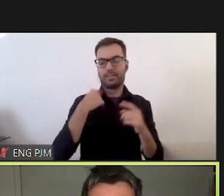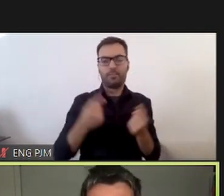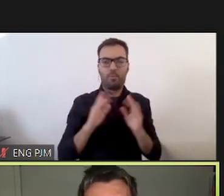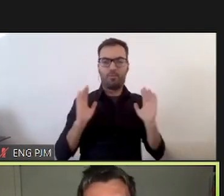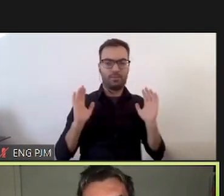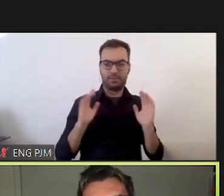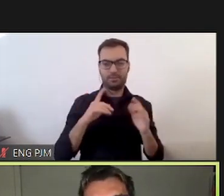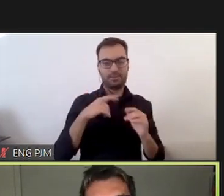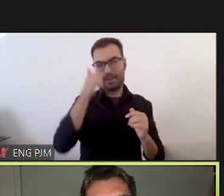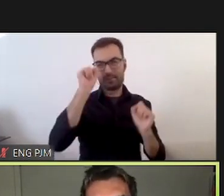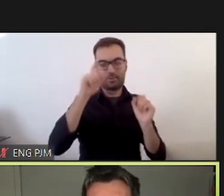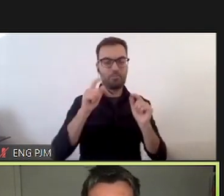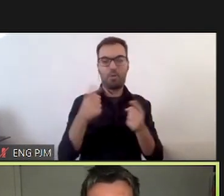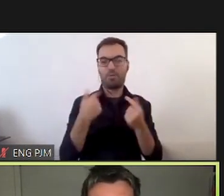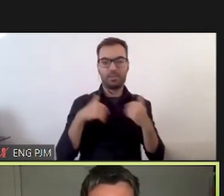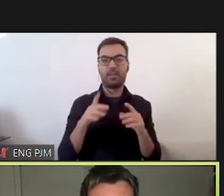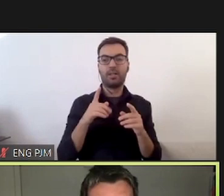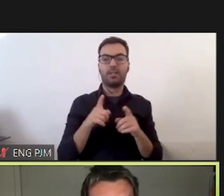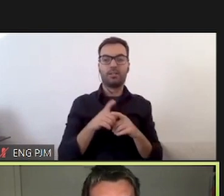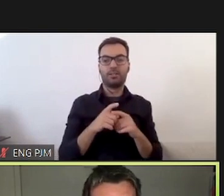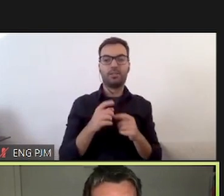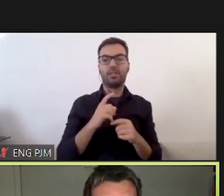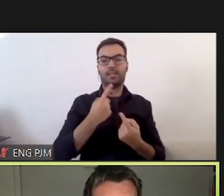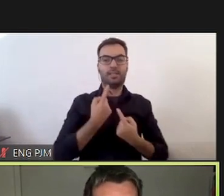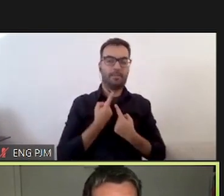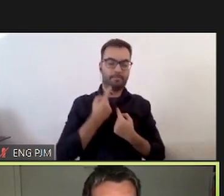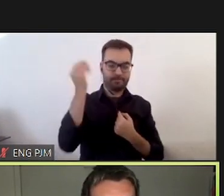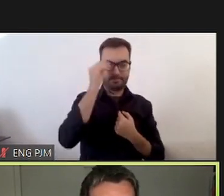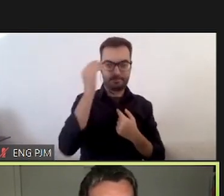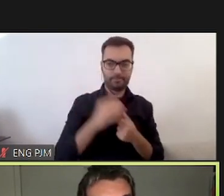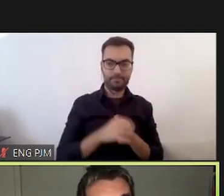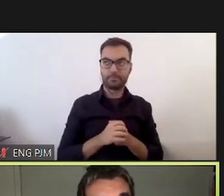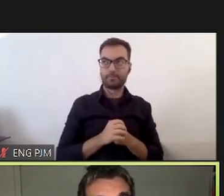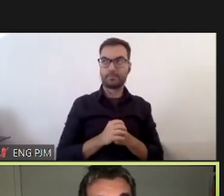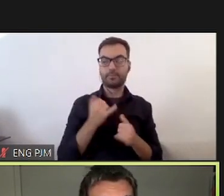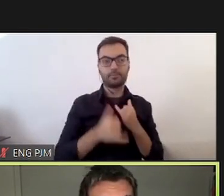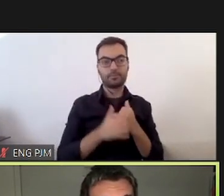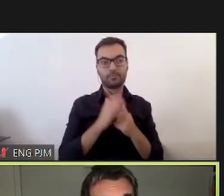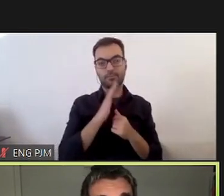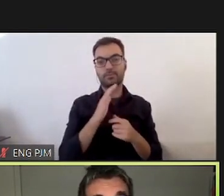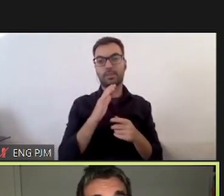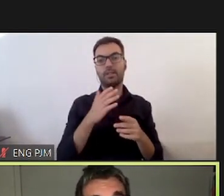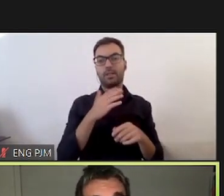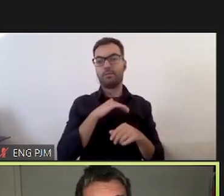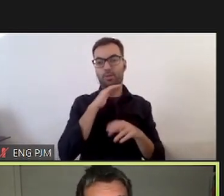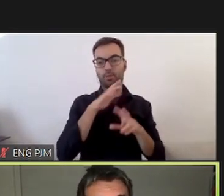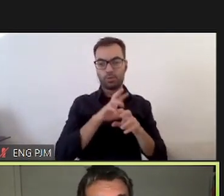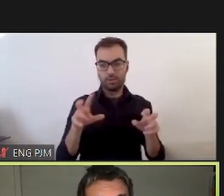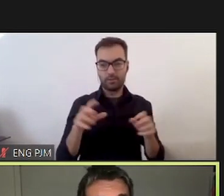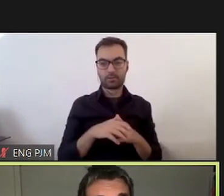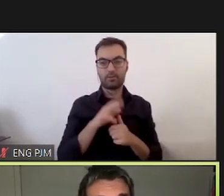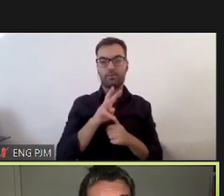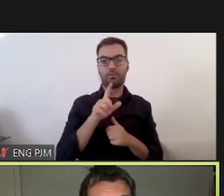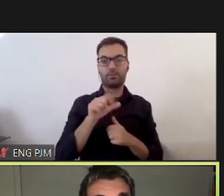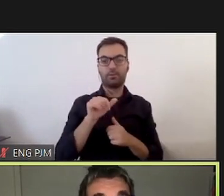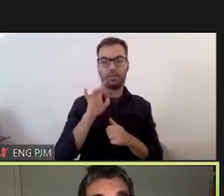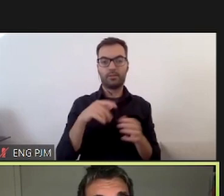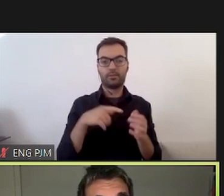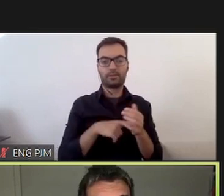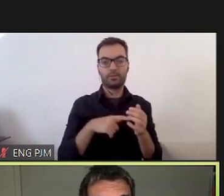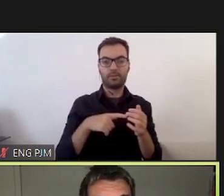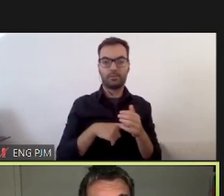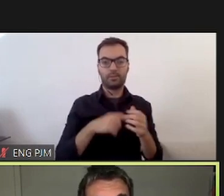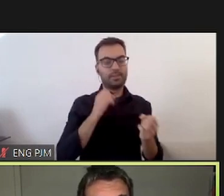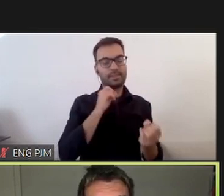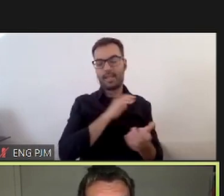any of them. And self-development, because if you have enough time, WCEG is totally